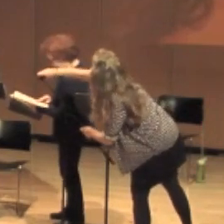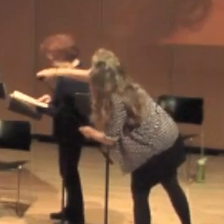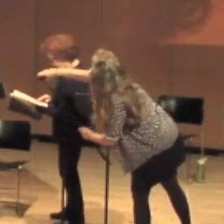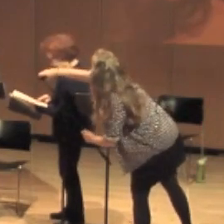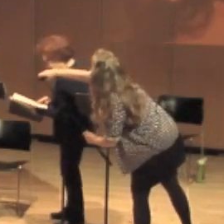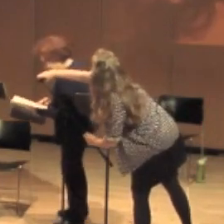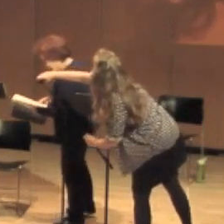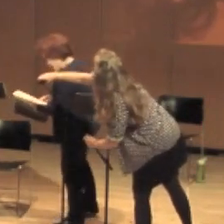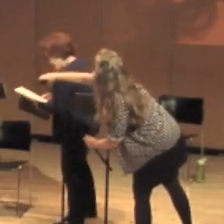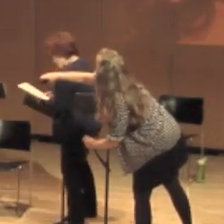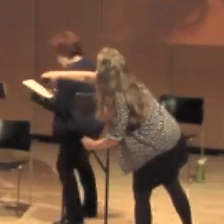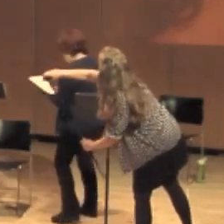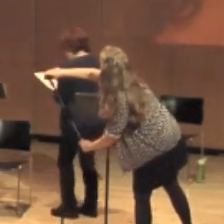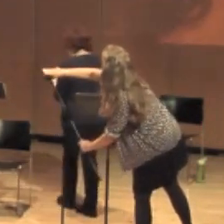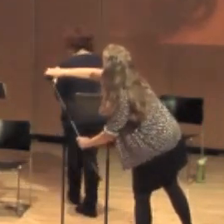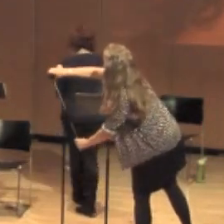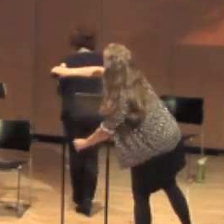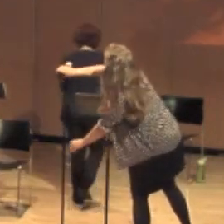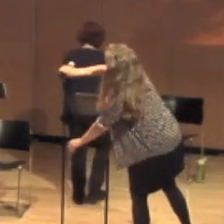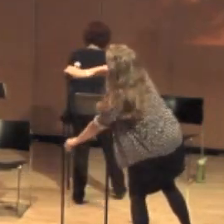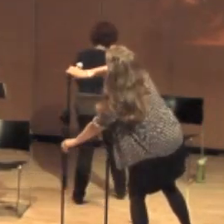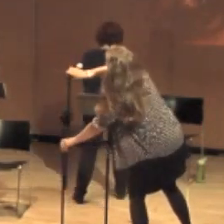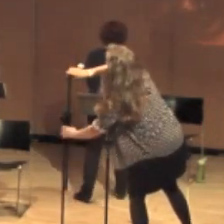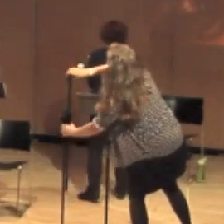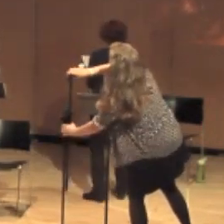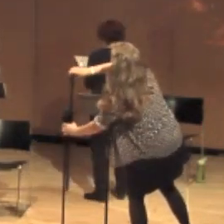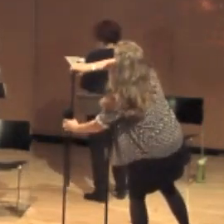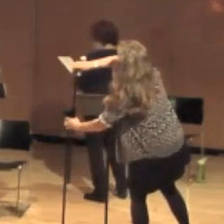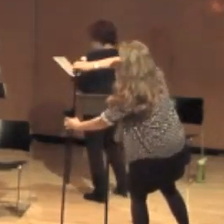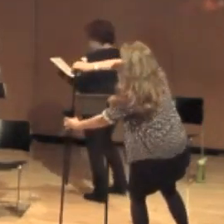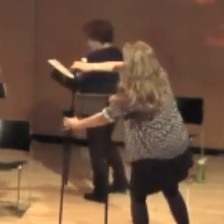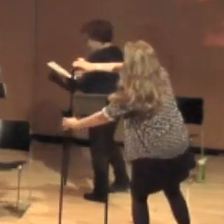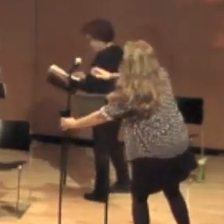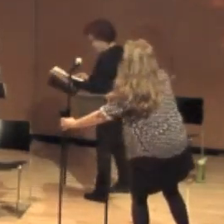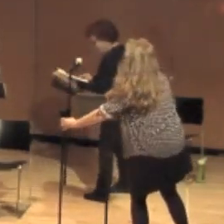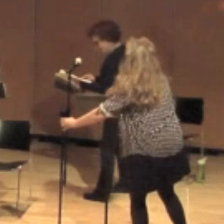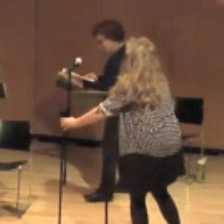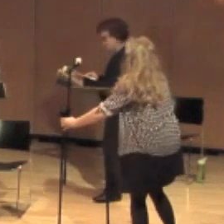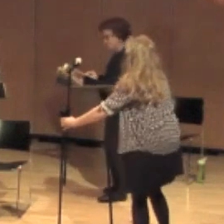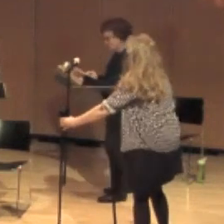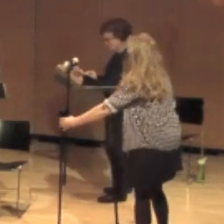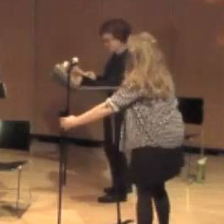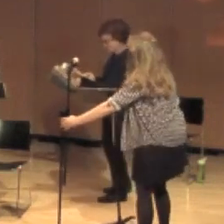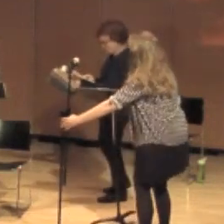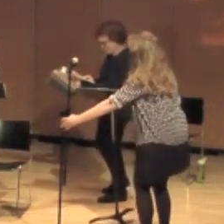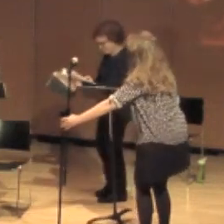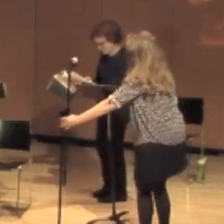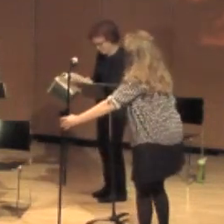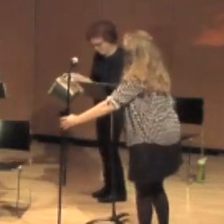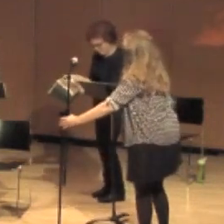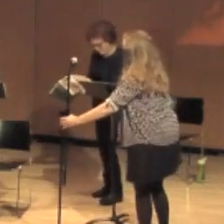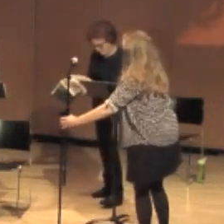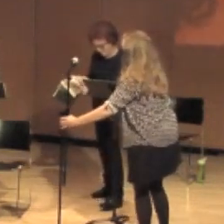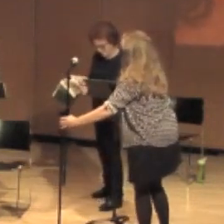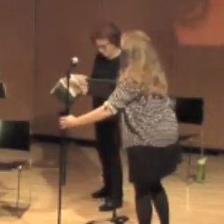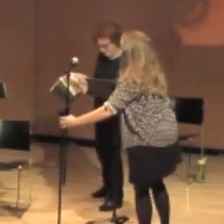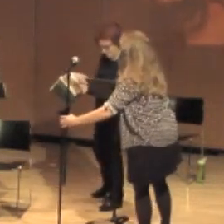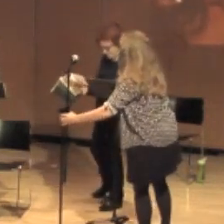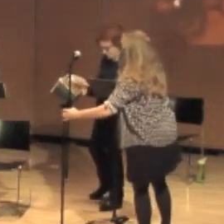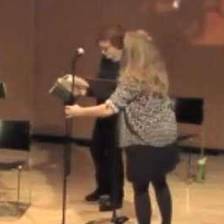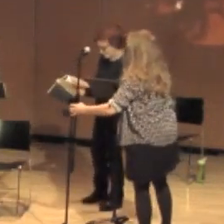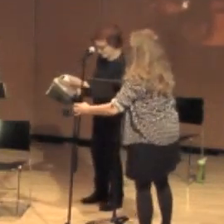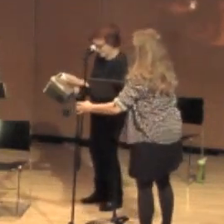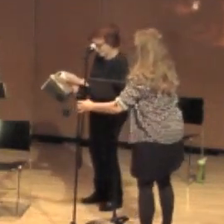no well then I'm going for a walk the older friend walks towards the door on the right stands there looks towards the older